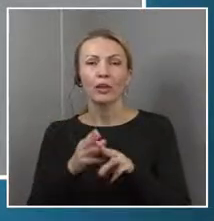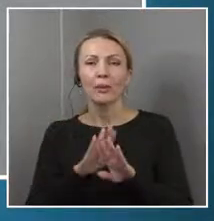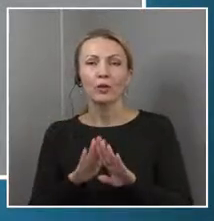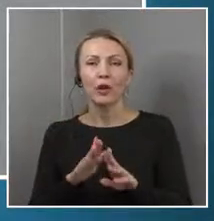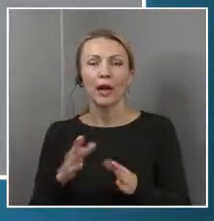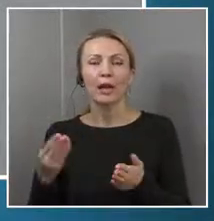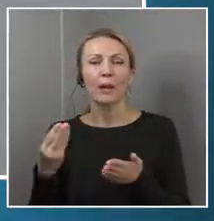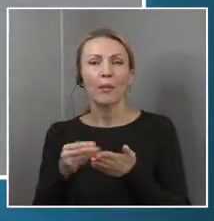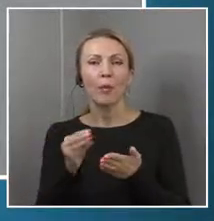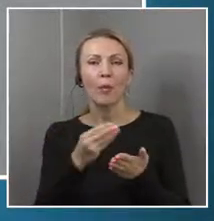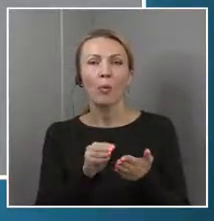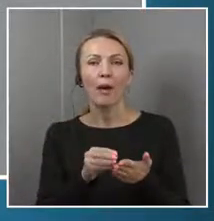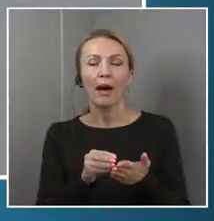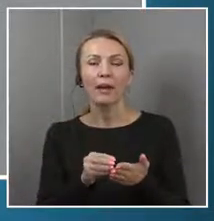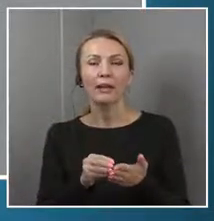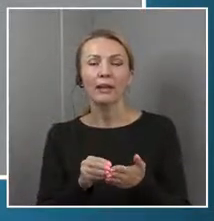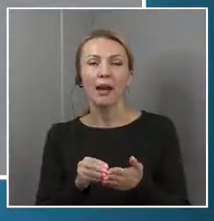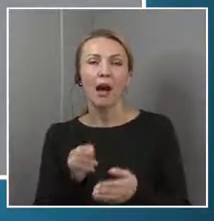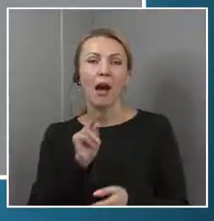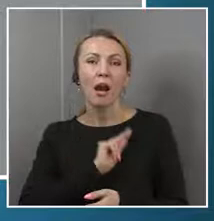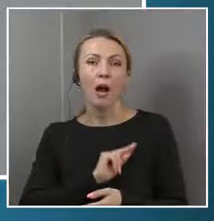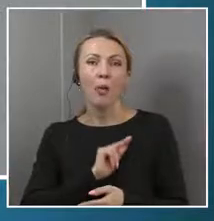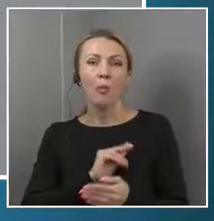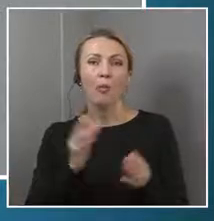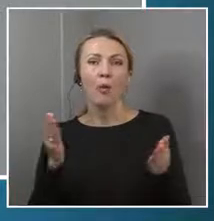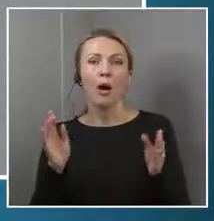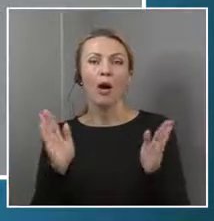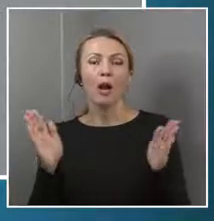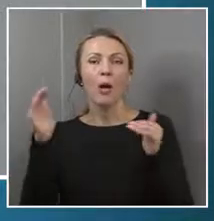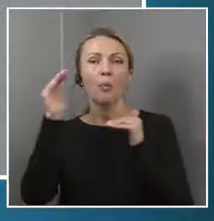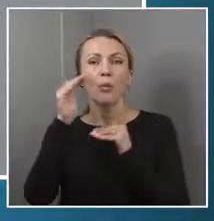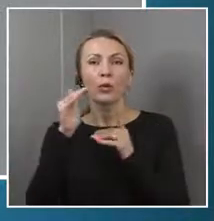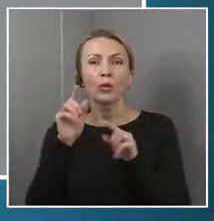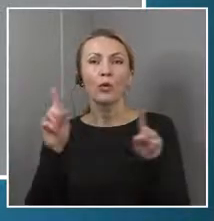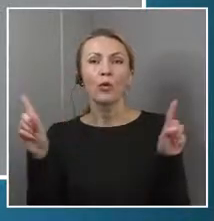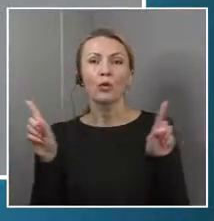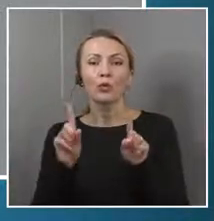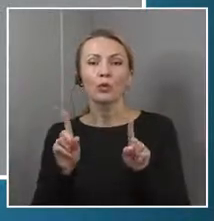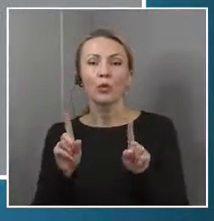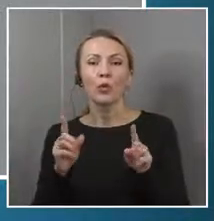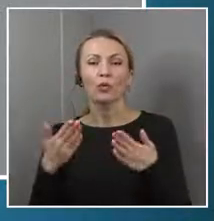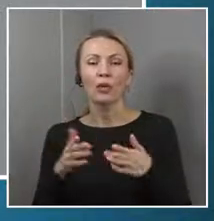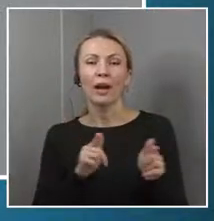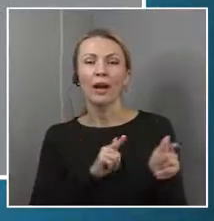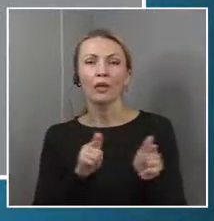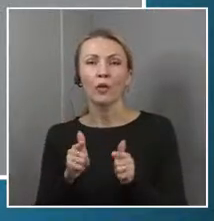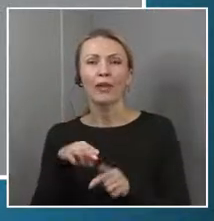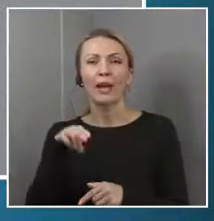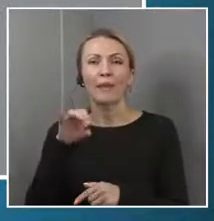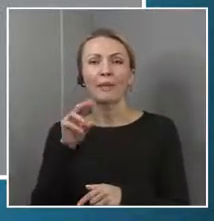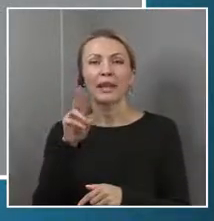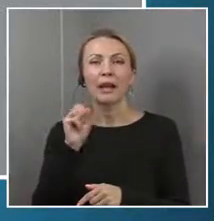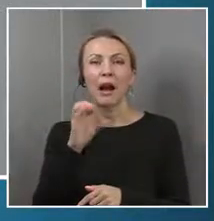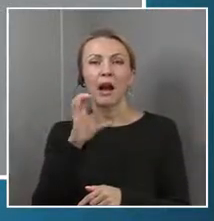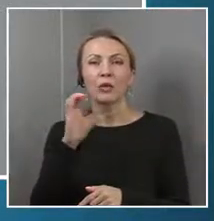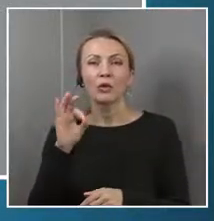nothing prevents them from buying paintings that will never